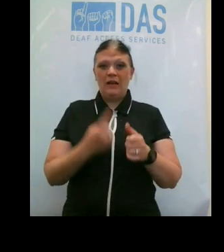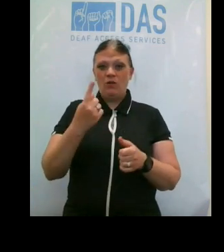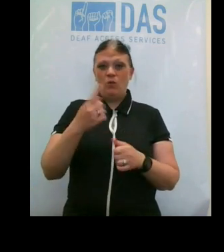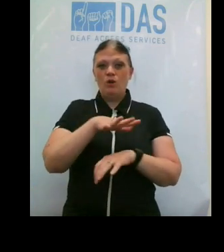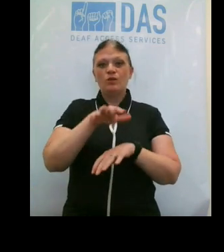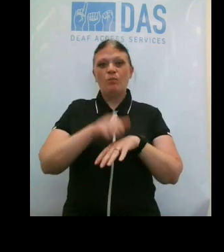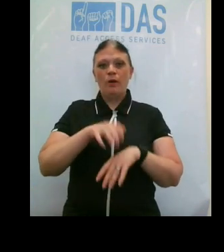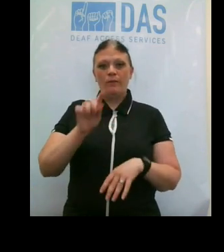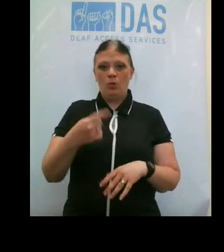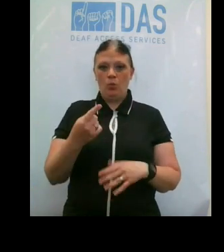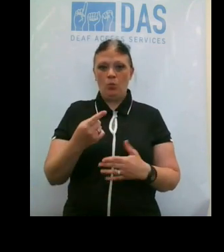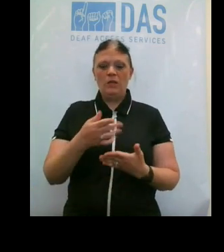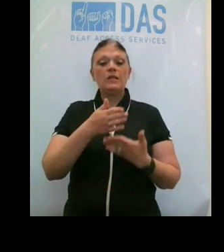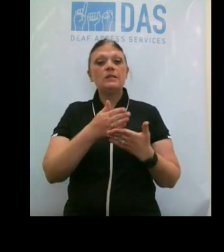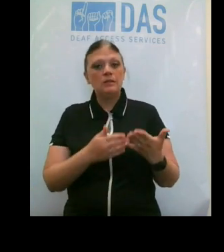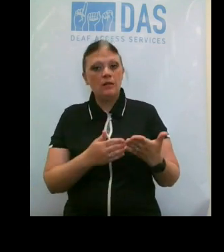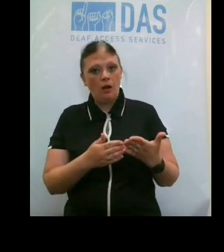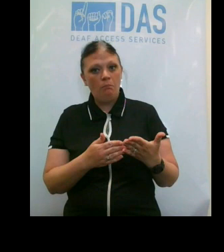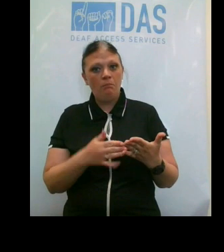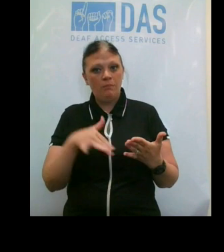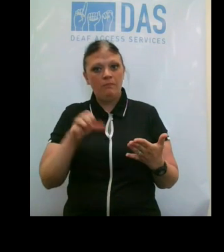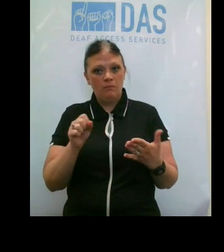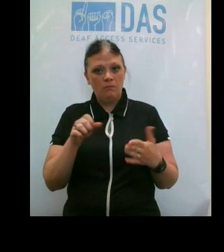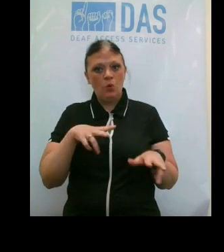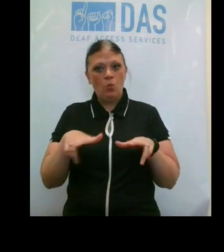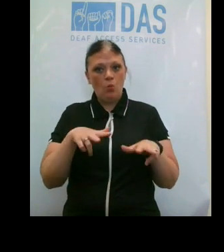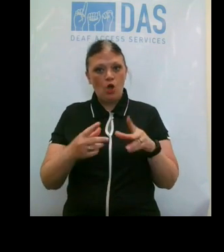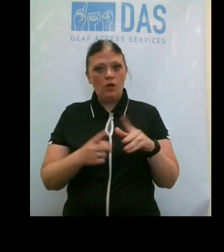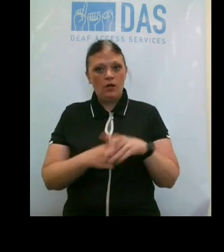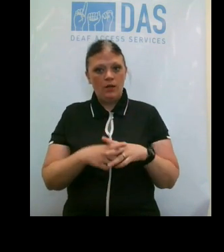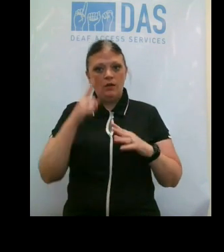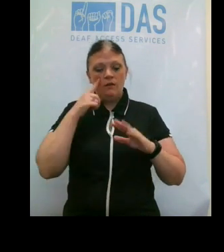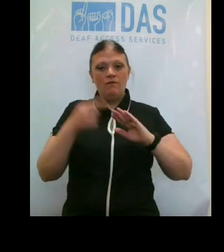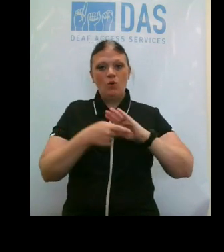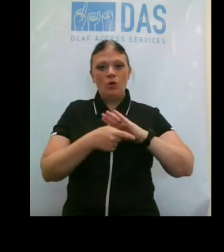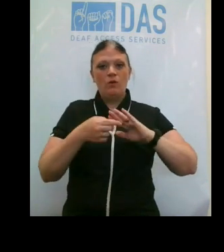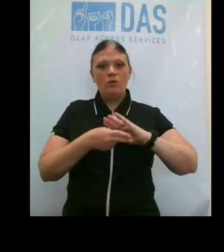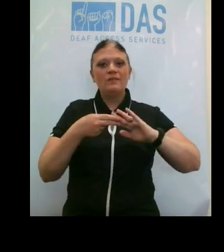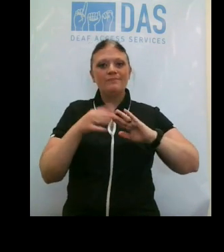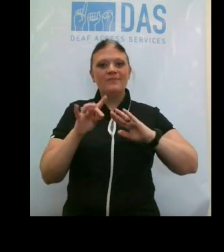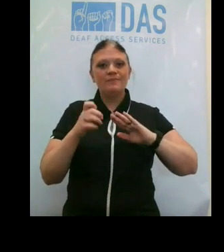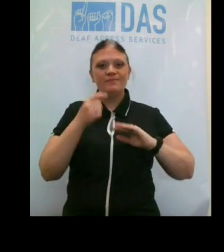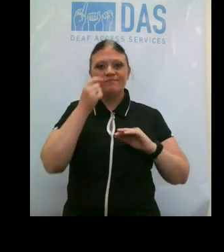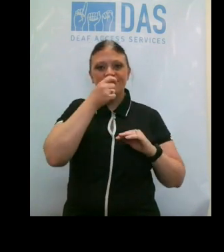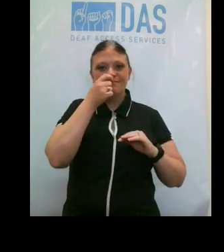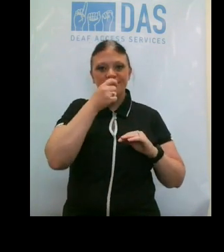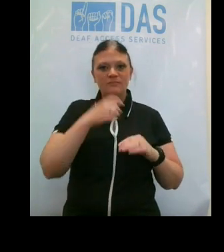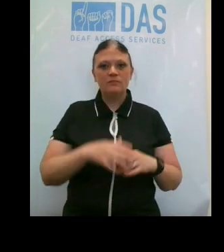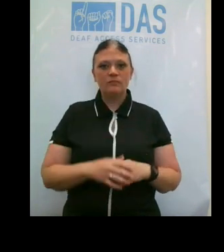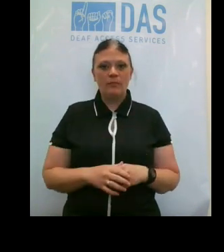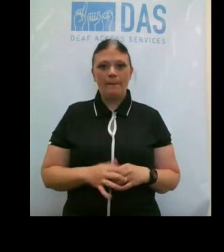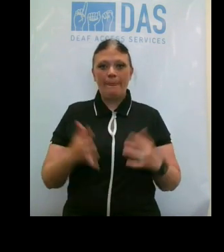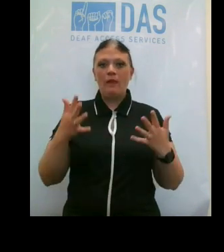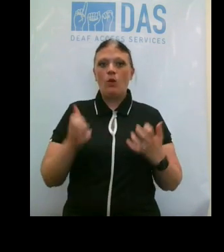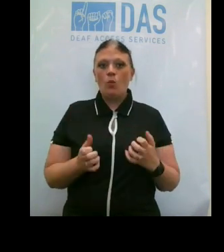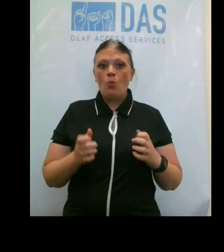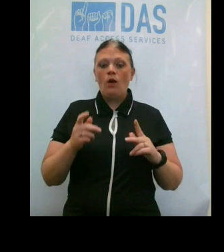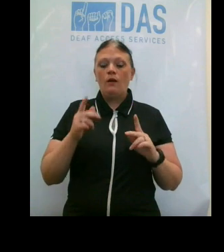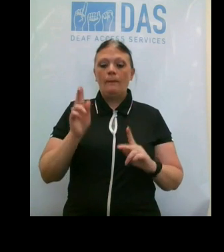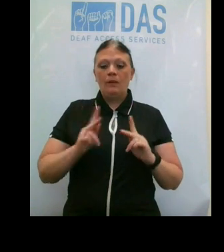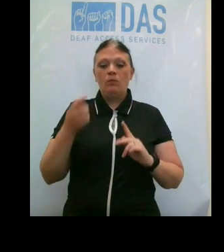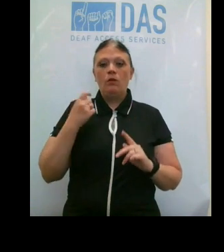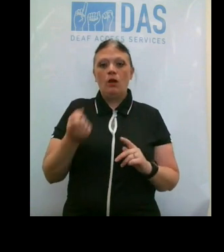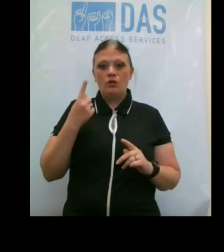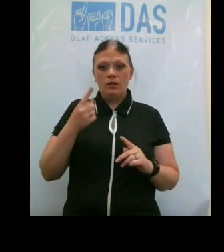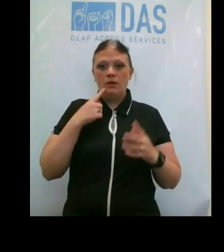appointment only, but some can be walk-in, especially for the diagnostic nasal swab test. So we want people to understand that